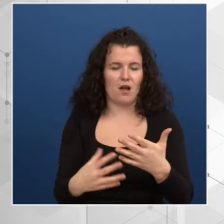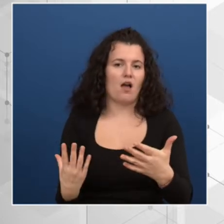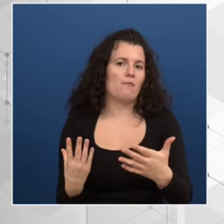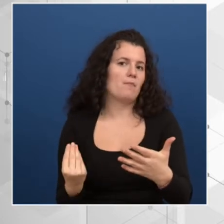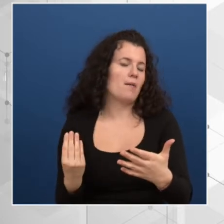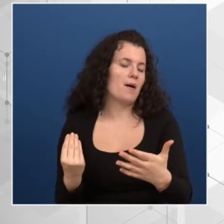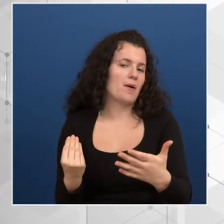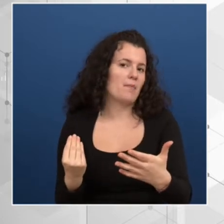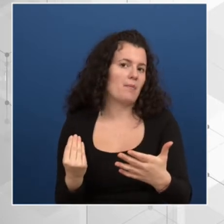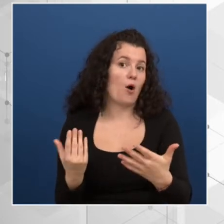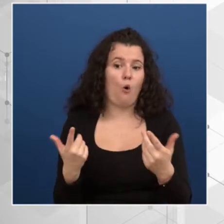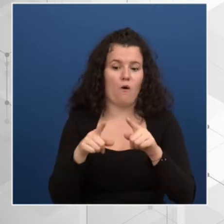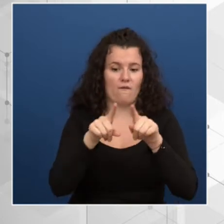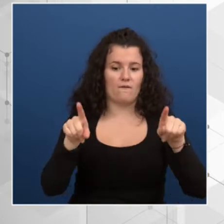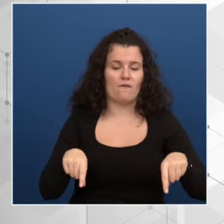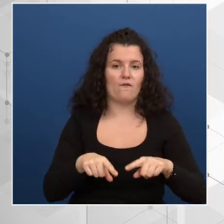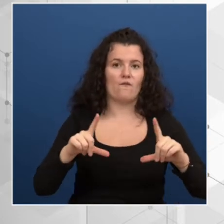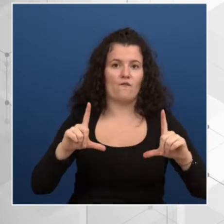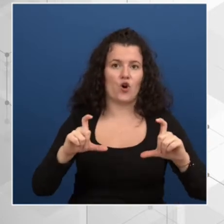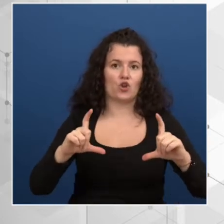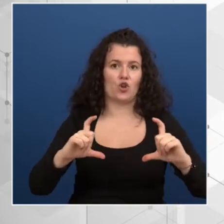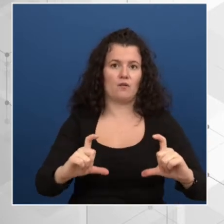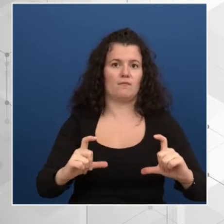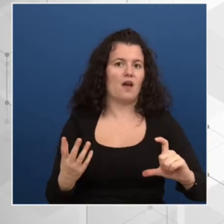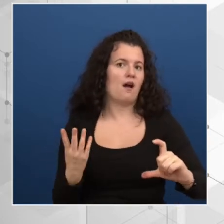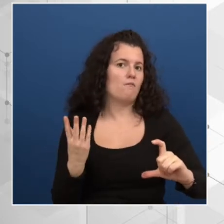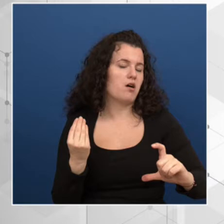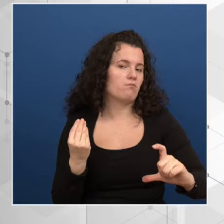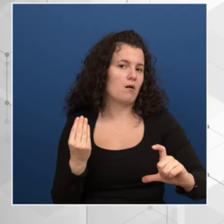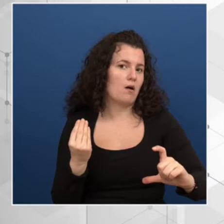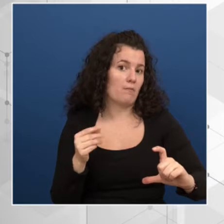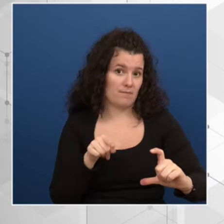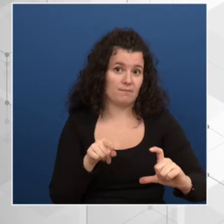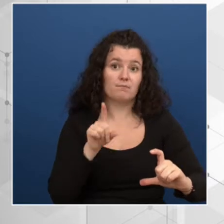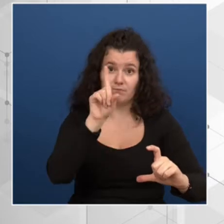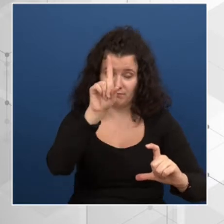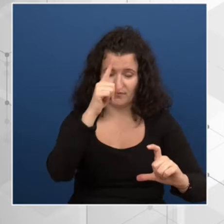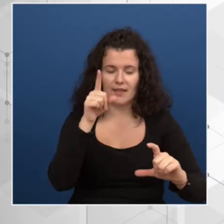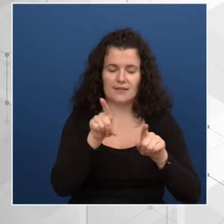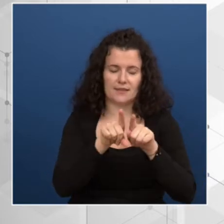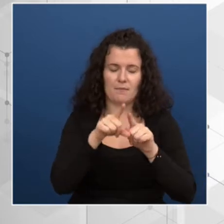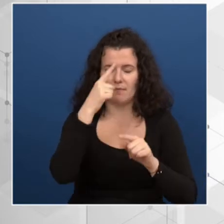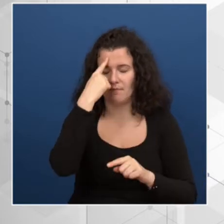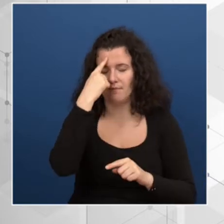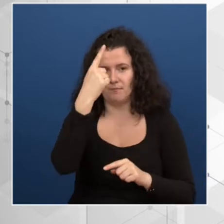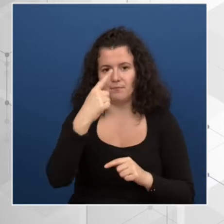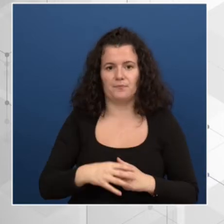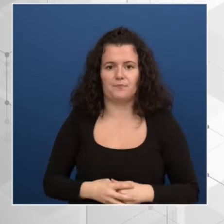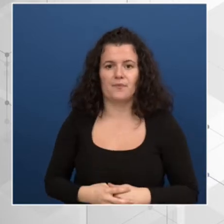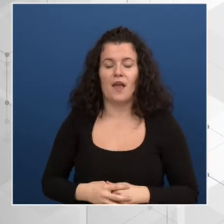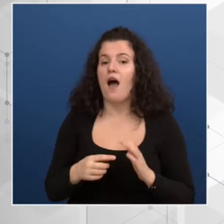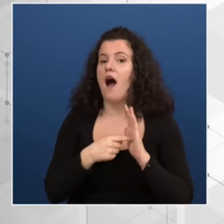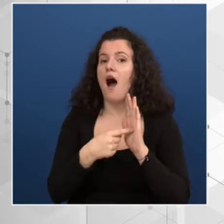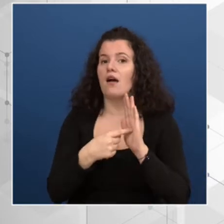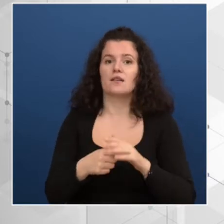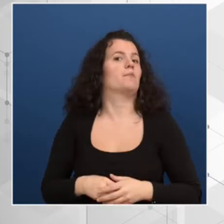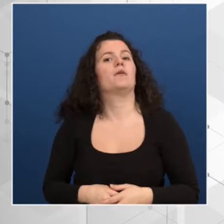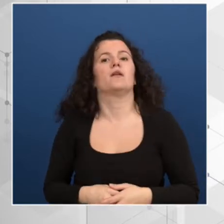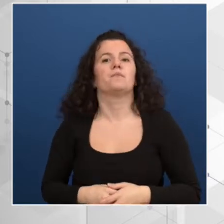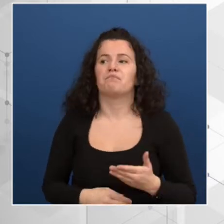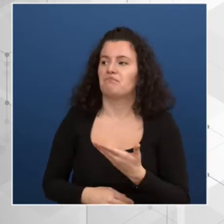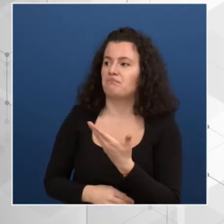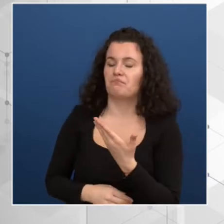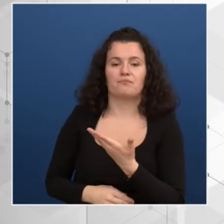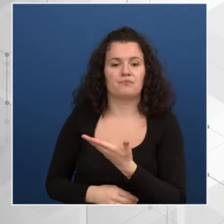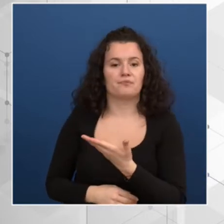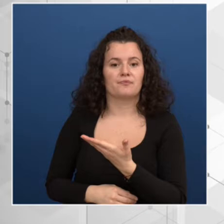Here I want to just show you quickly a really quick, simple example. So you can see on my screen a really basic email. I've got an